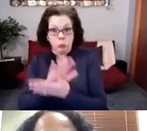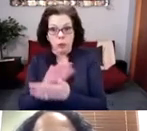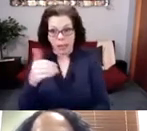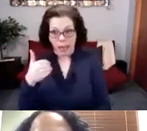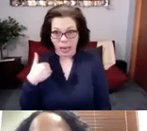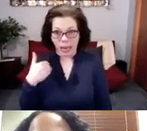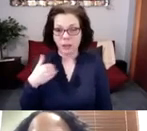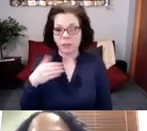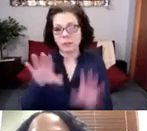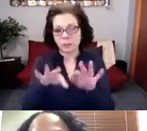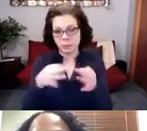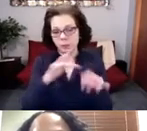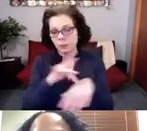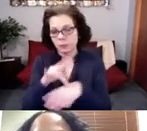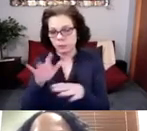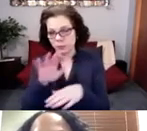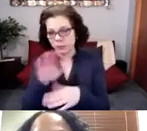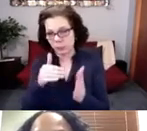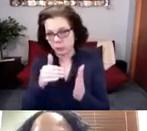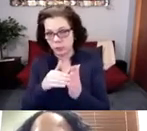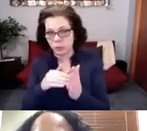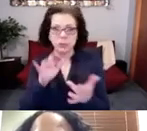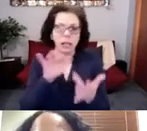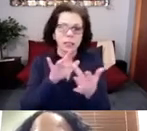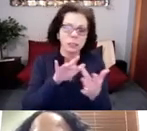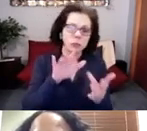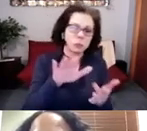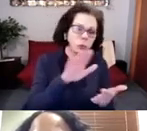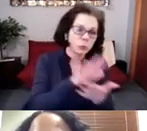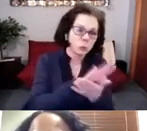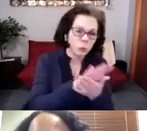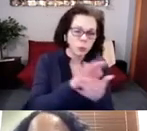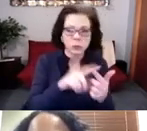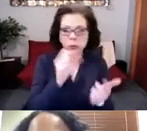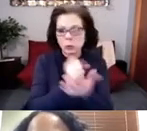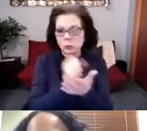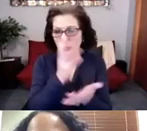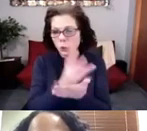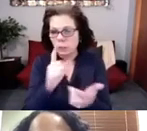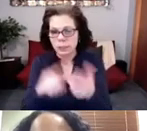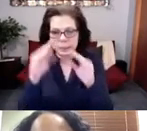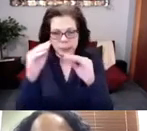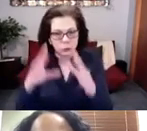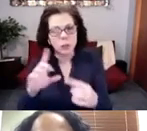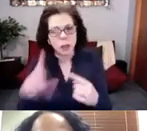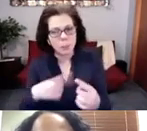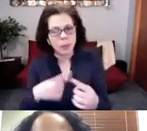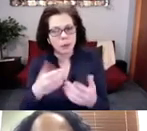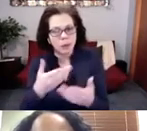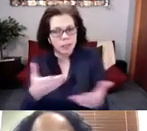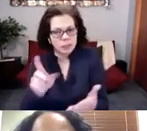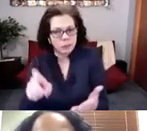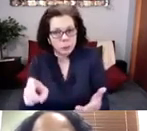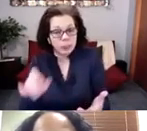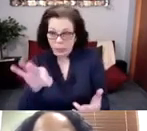social worker, teacher, if you have need for clothing and toiletries, and we can make arrangements to get those to